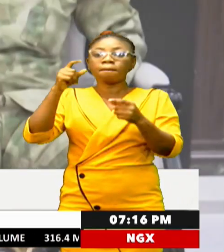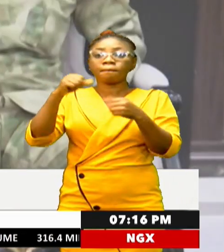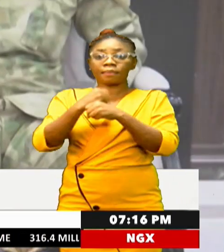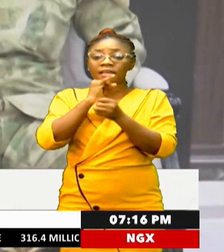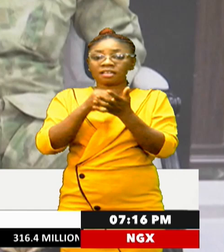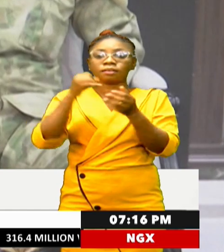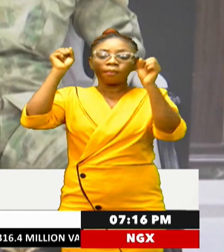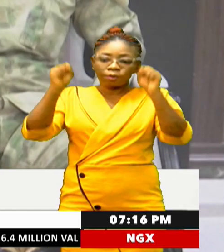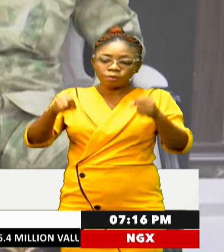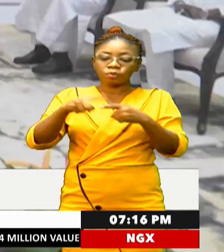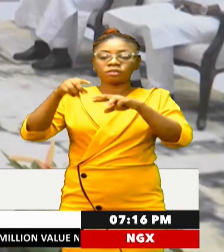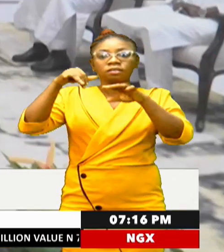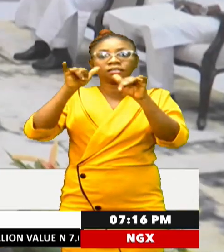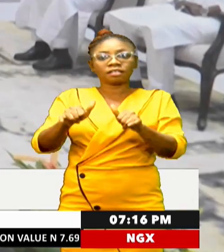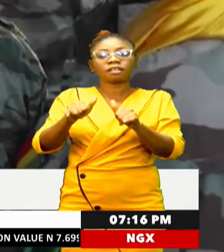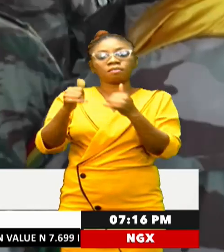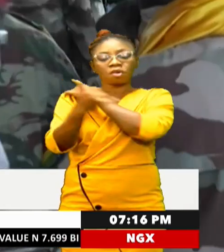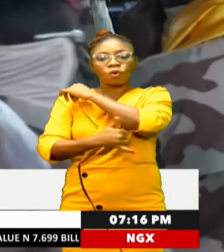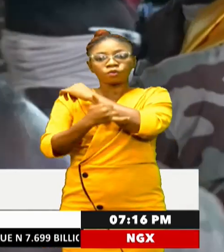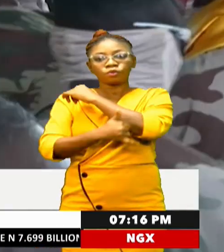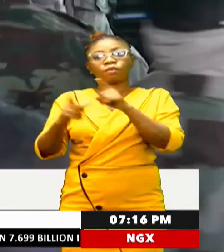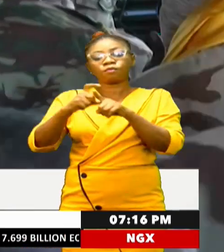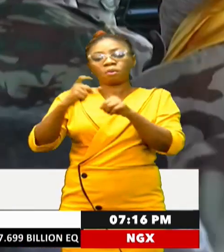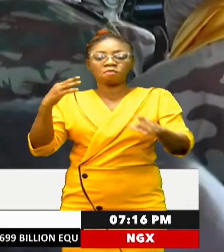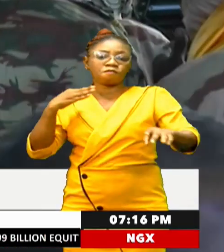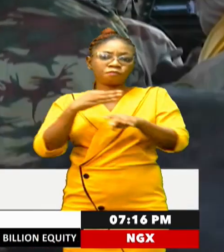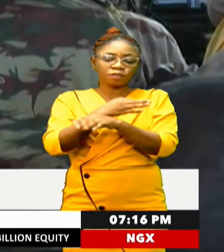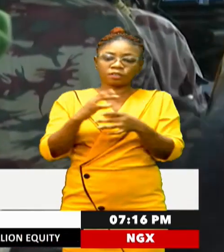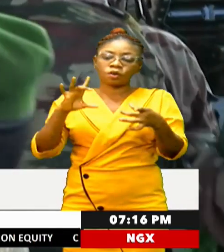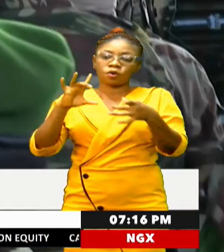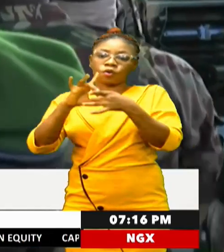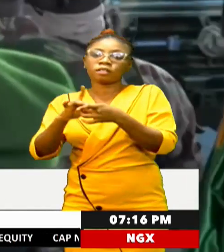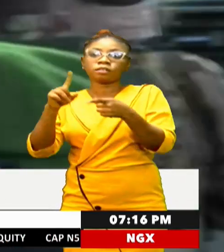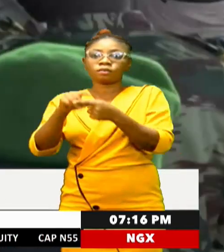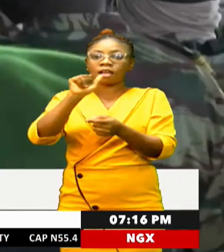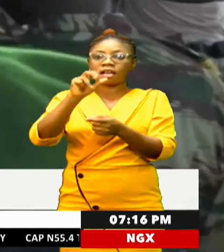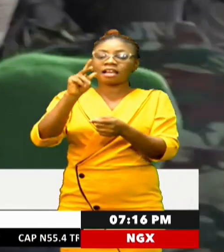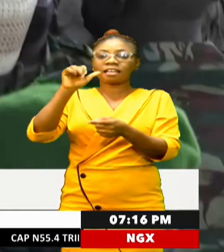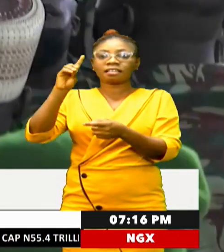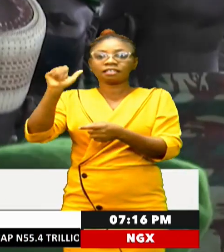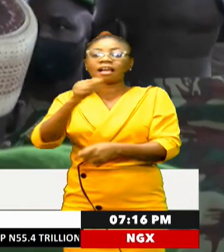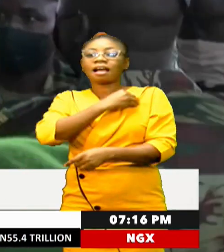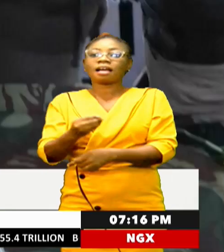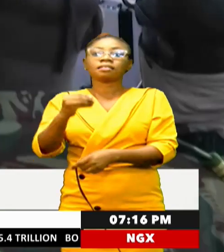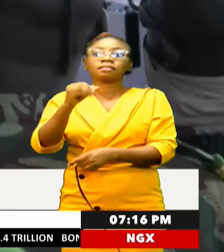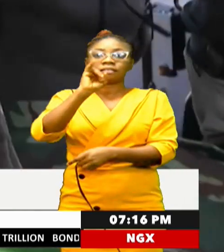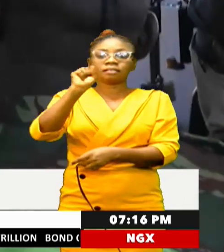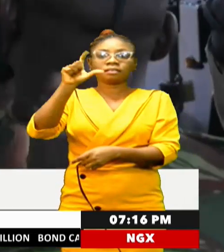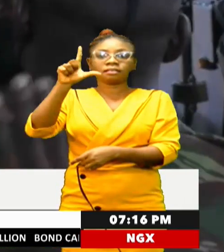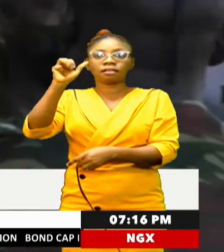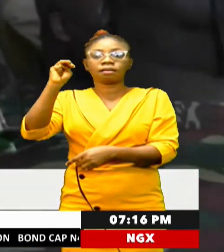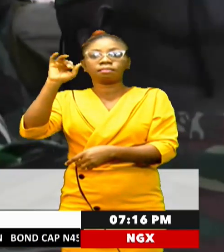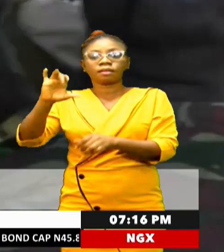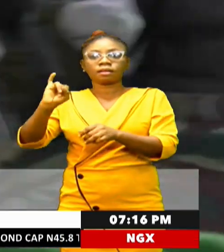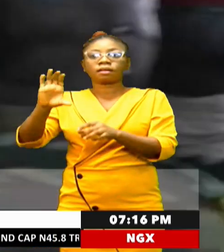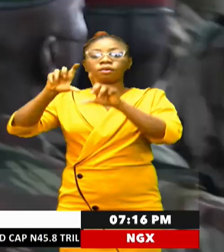of the country from separatist and jihadist forces linked to Al-Qaeda and the Islamic State group. Chukwunonso